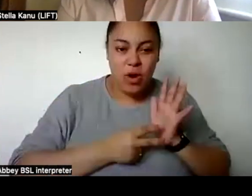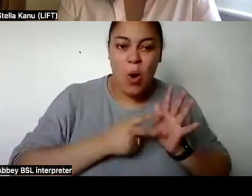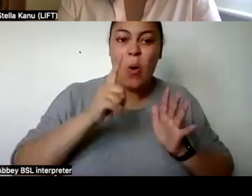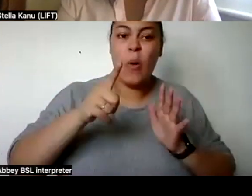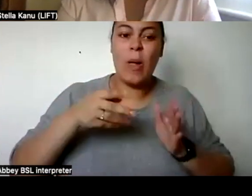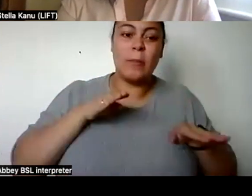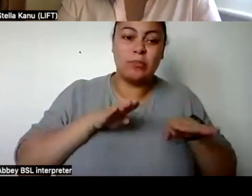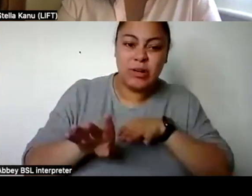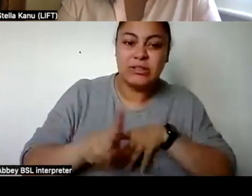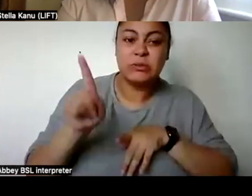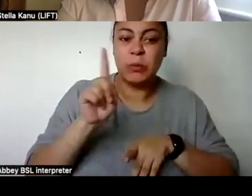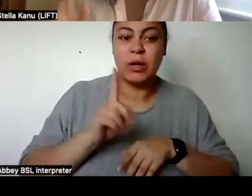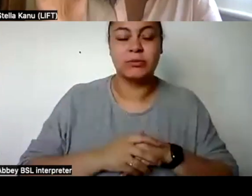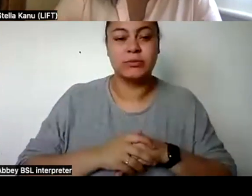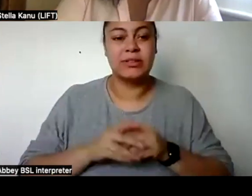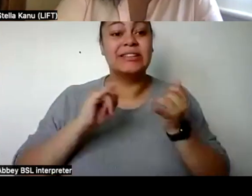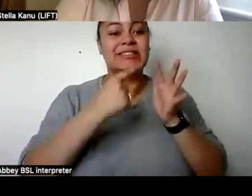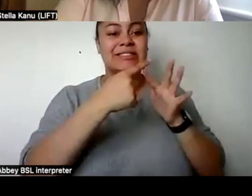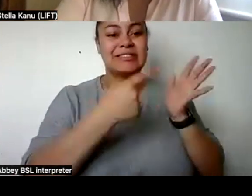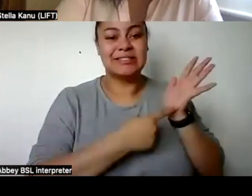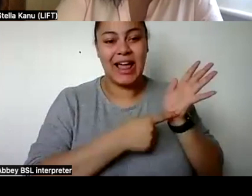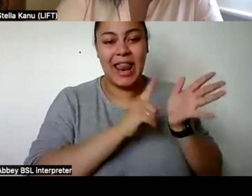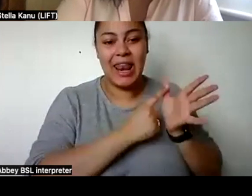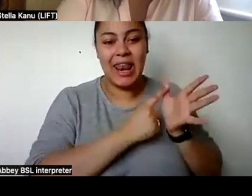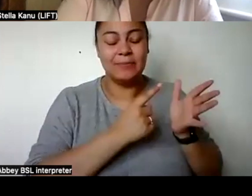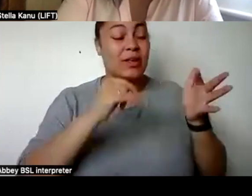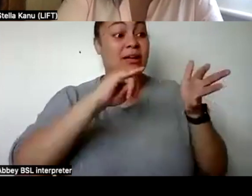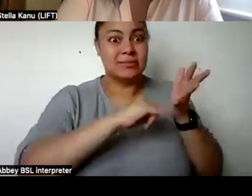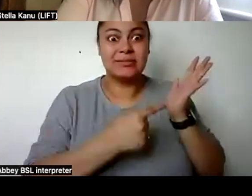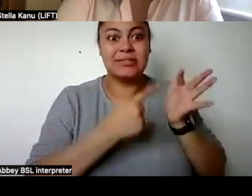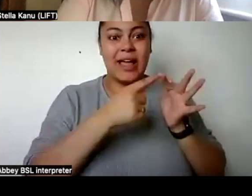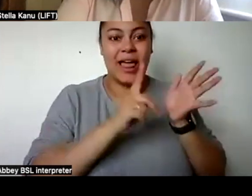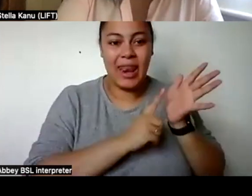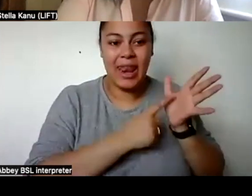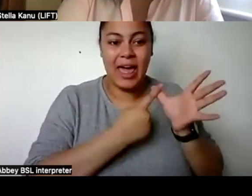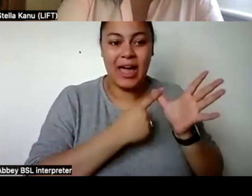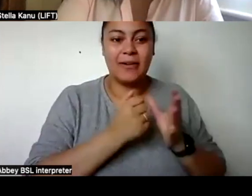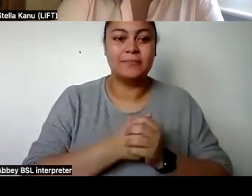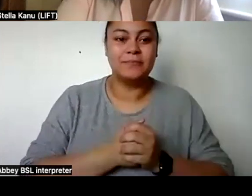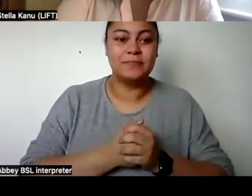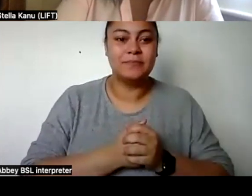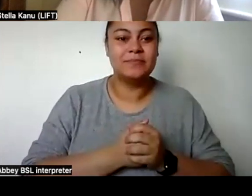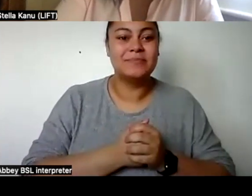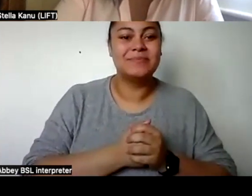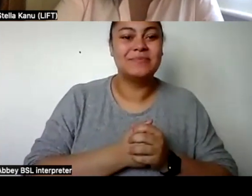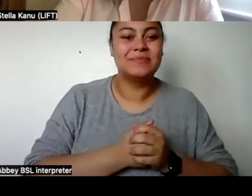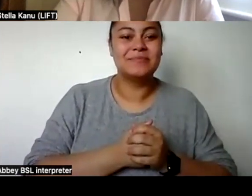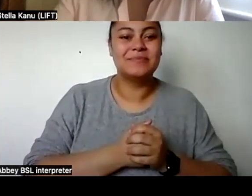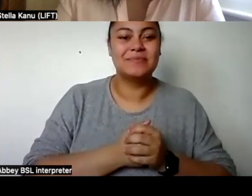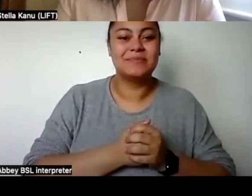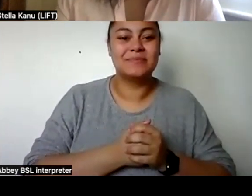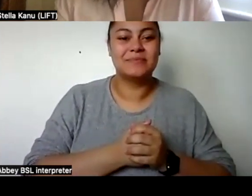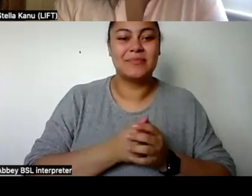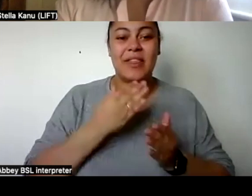And I would love to start with Stella. Stella, would you like to start and then kindly nominate the next speaker? Okay, thank